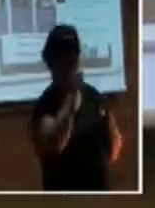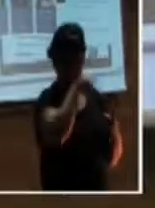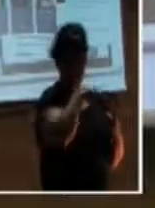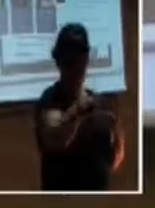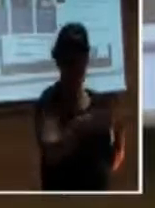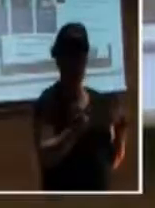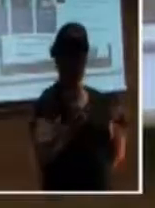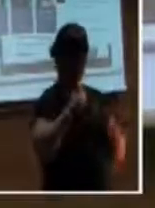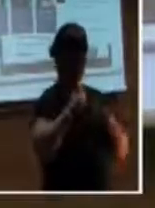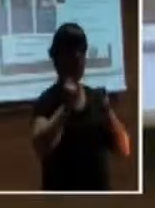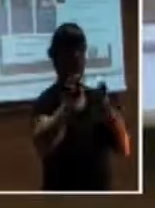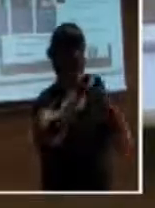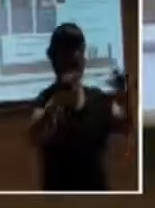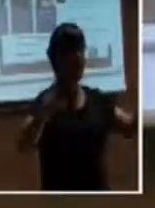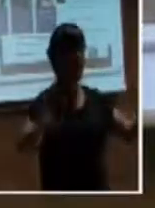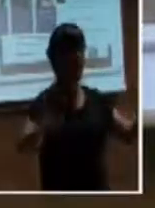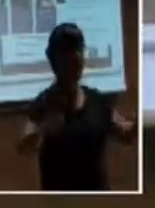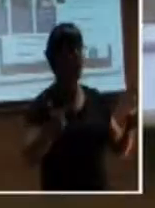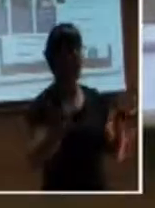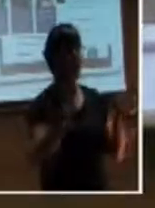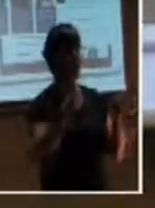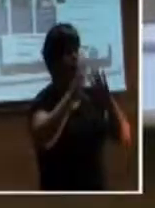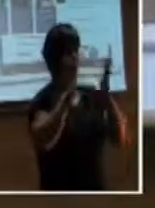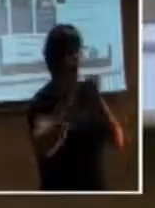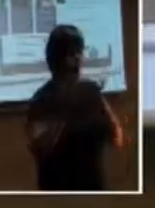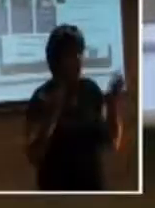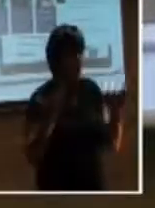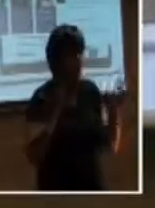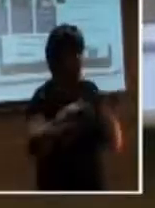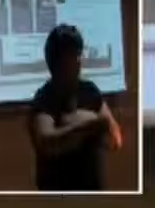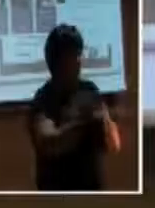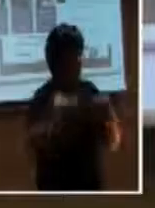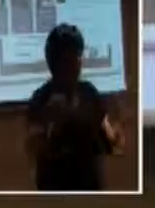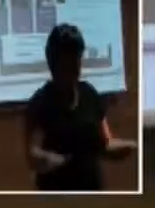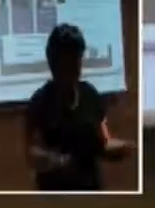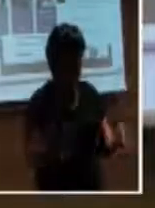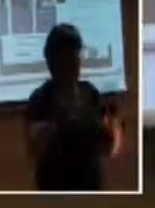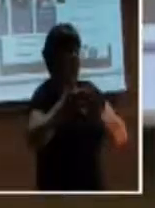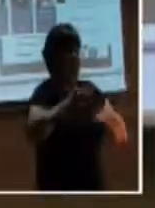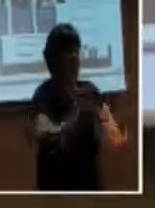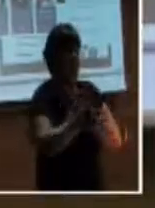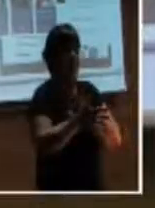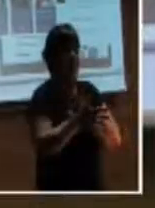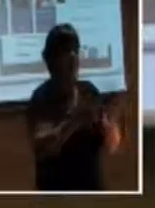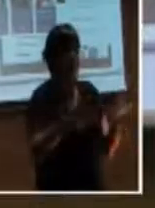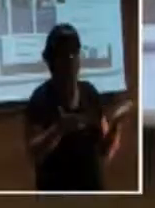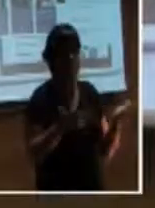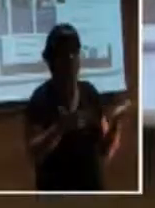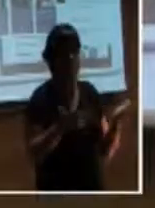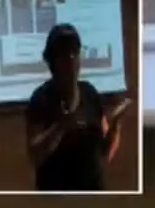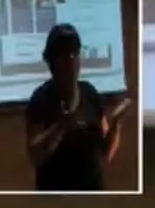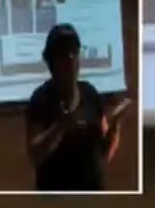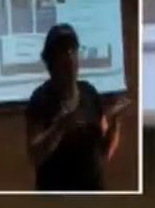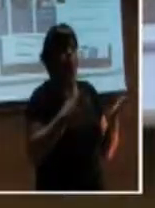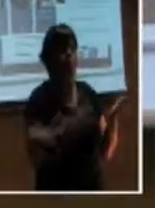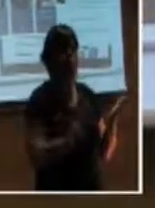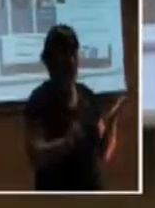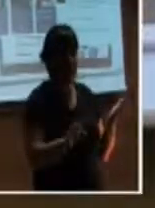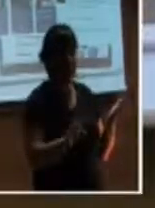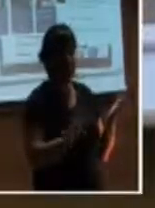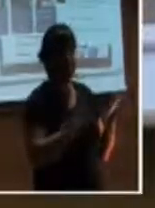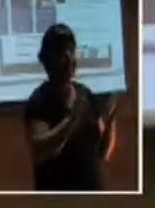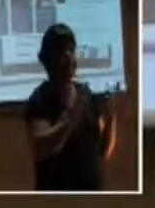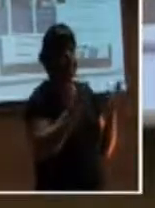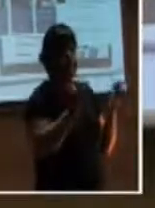having national sub-pages or places where people would be able to give information about their own organization.